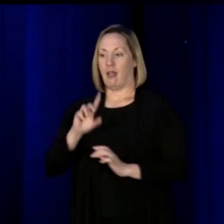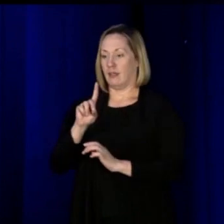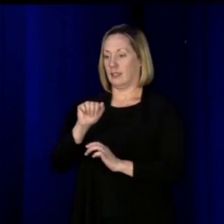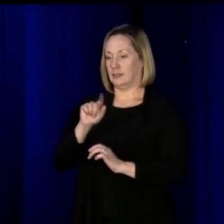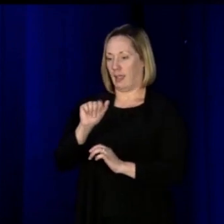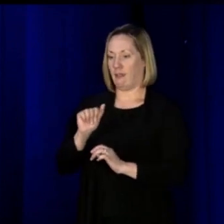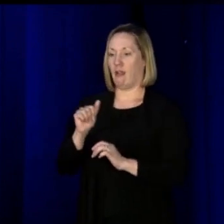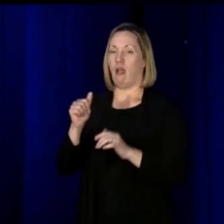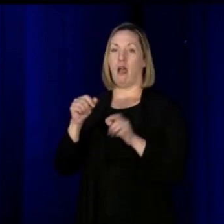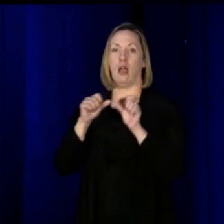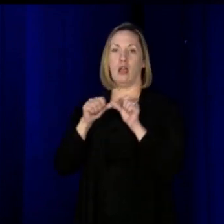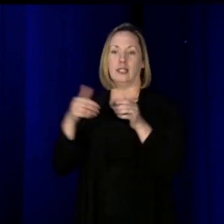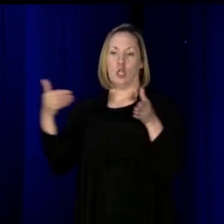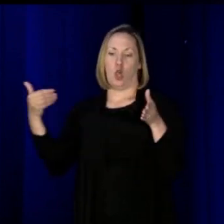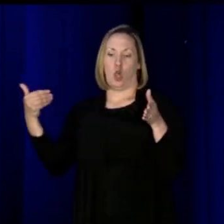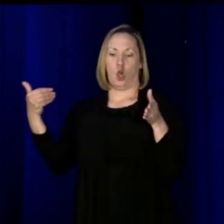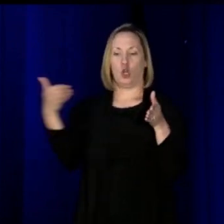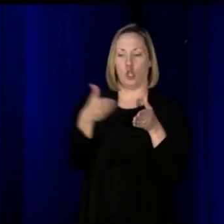as close as the